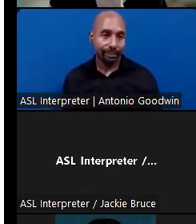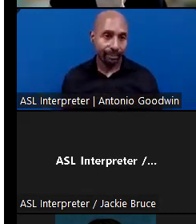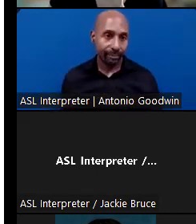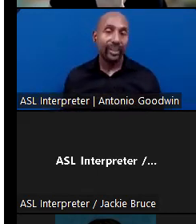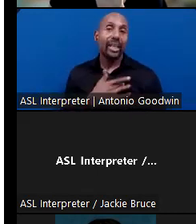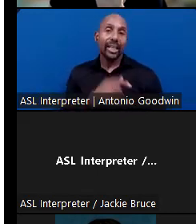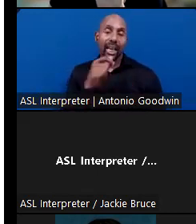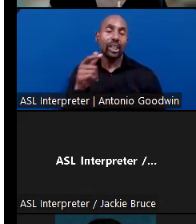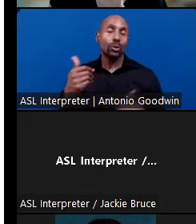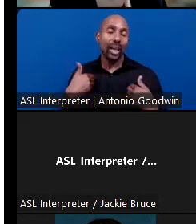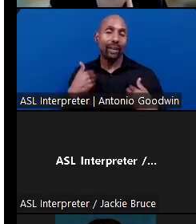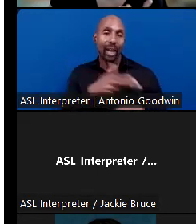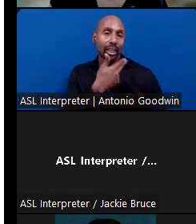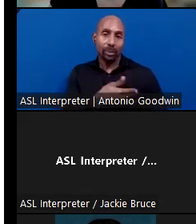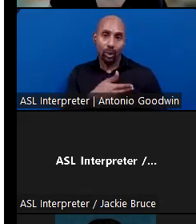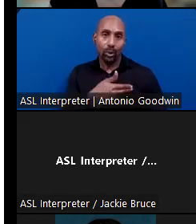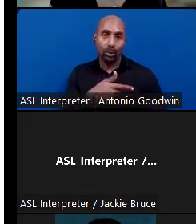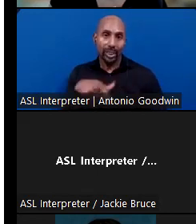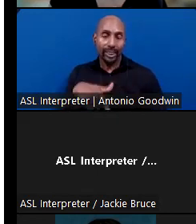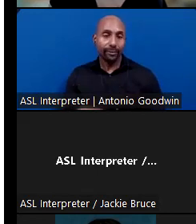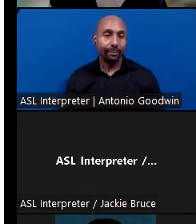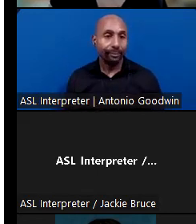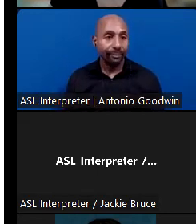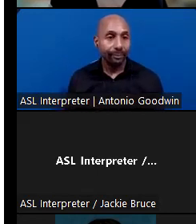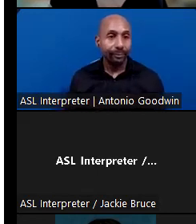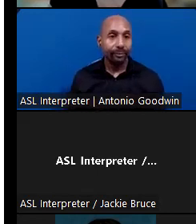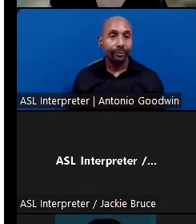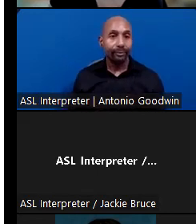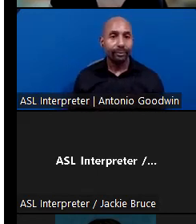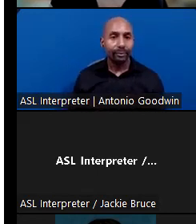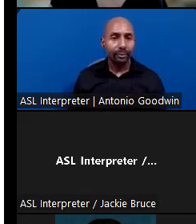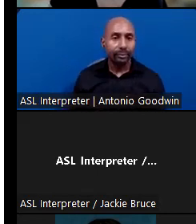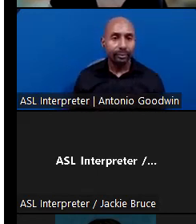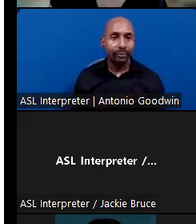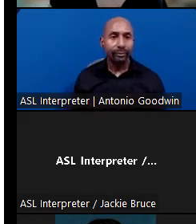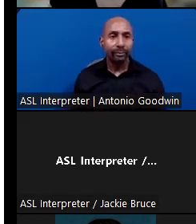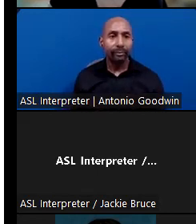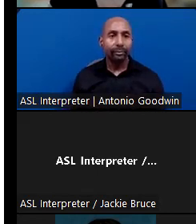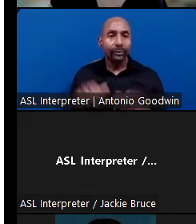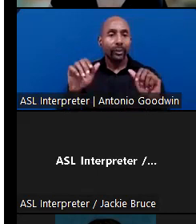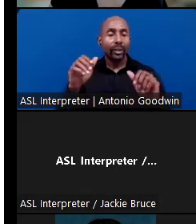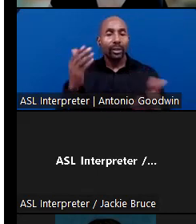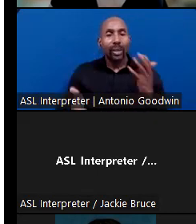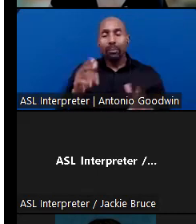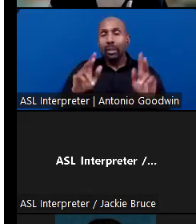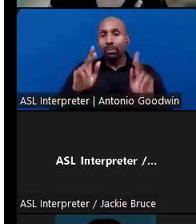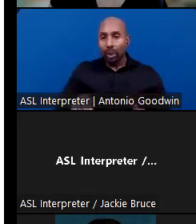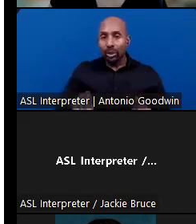somebody will be exposed to it and get it in their body, but the